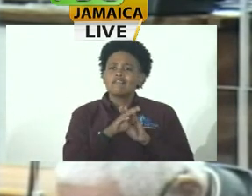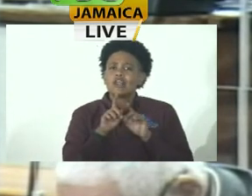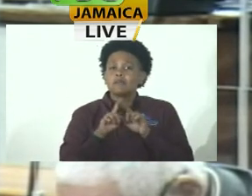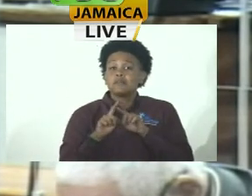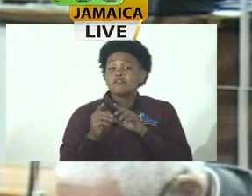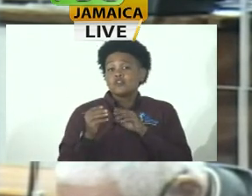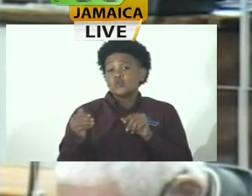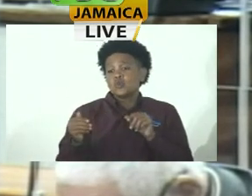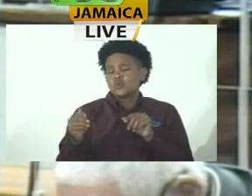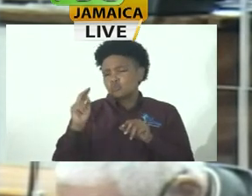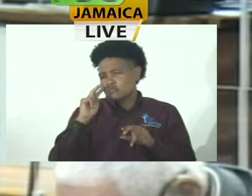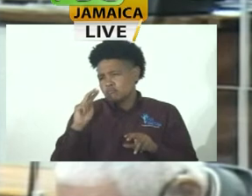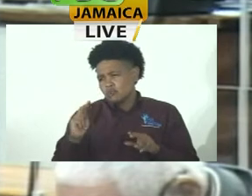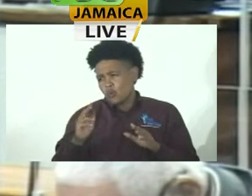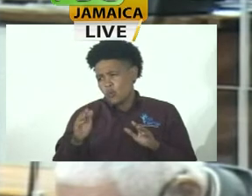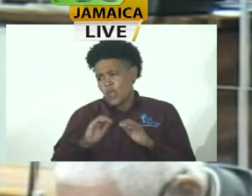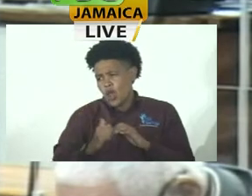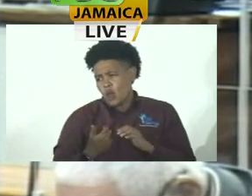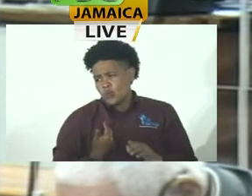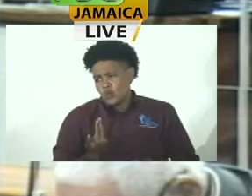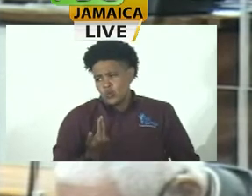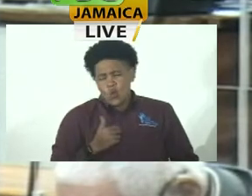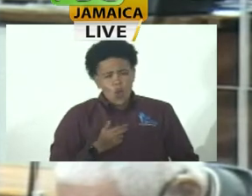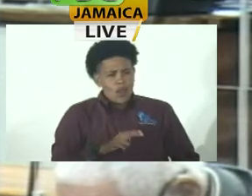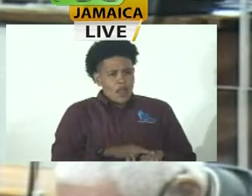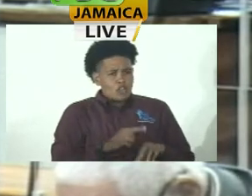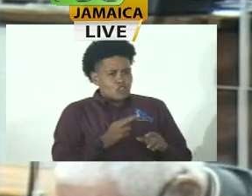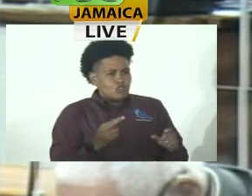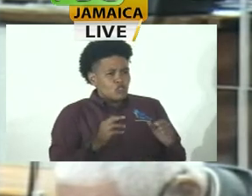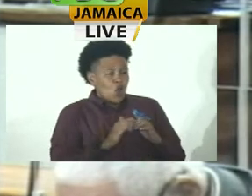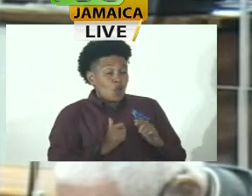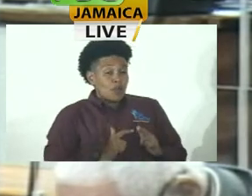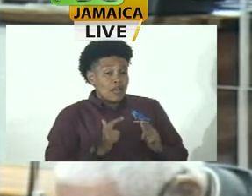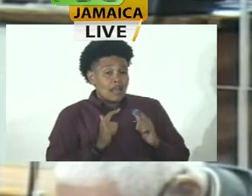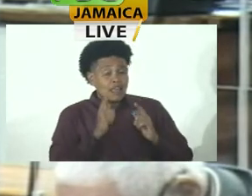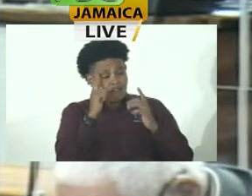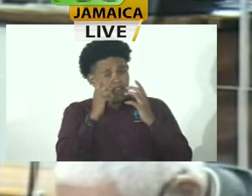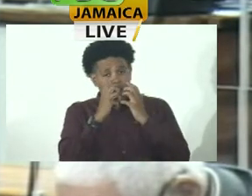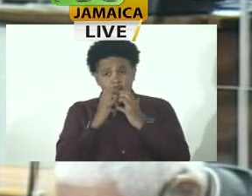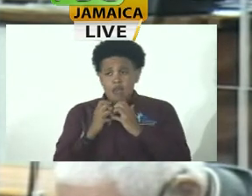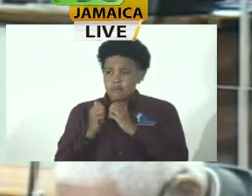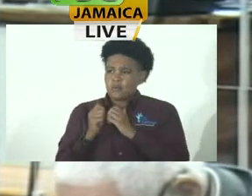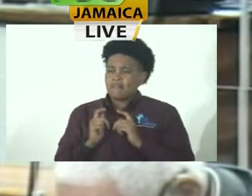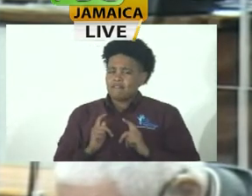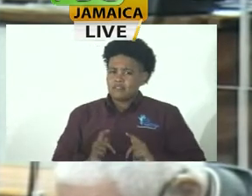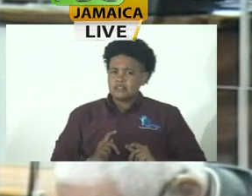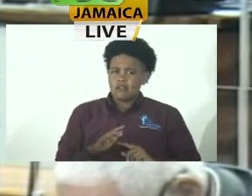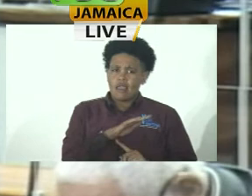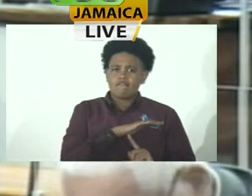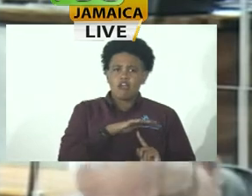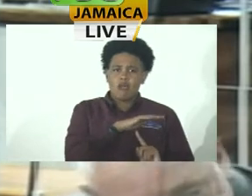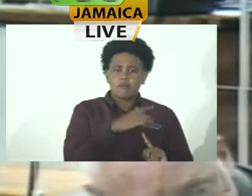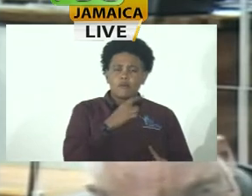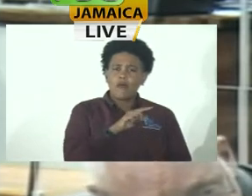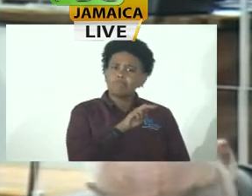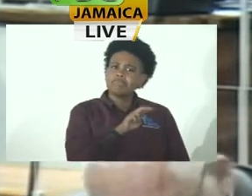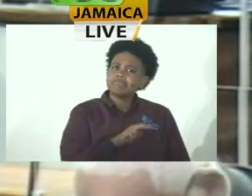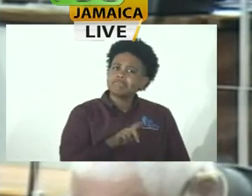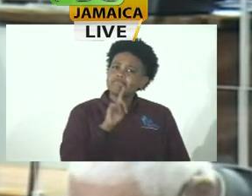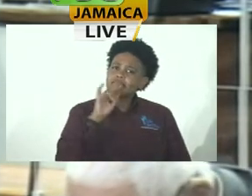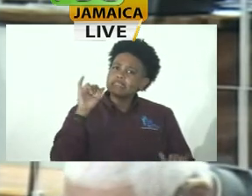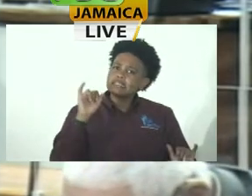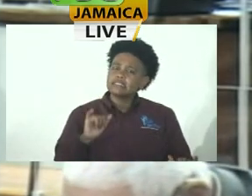way we use our natural resources and how we live in harmony with the physical environment it is the same